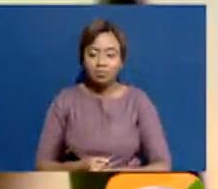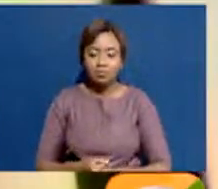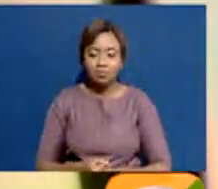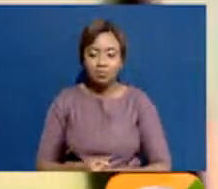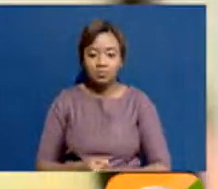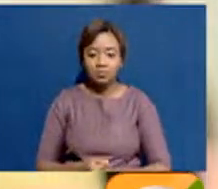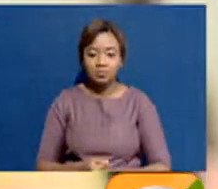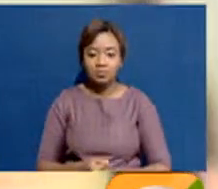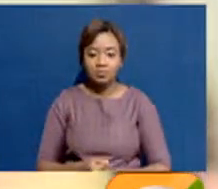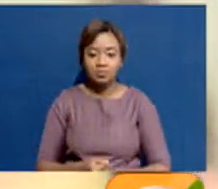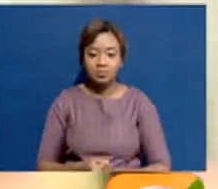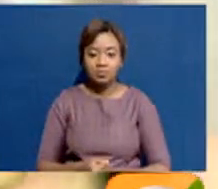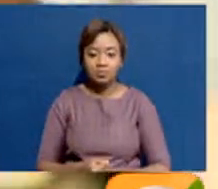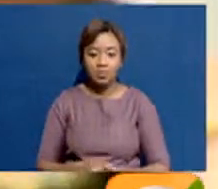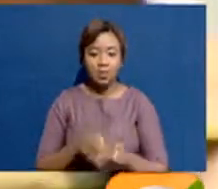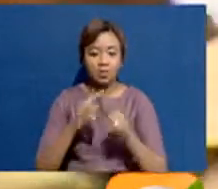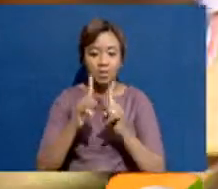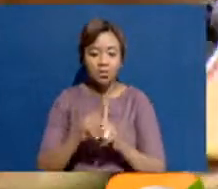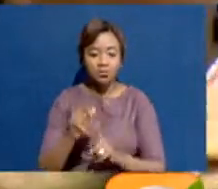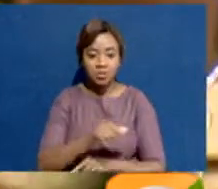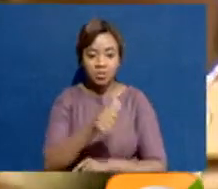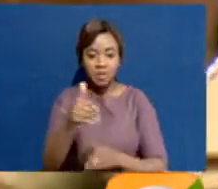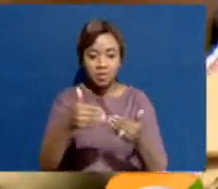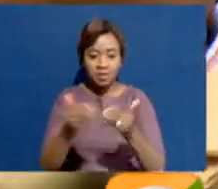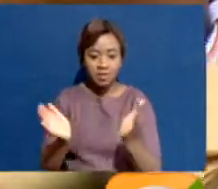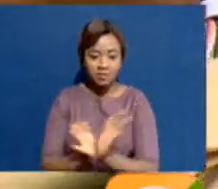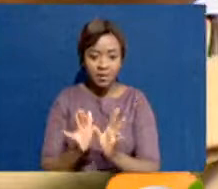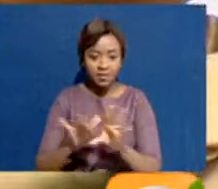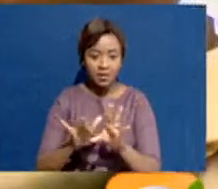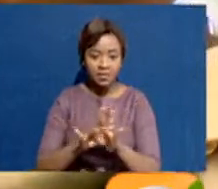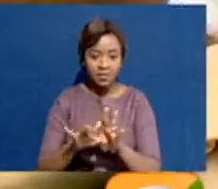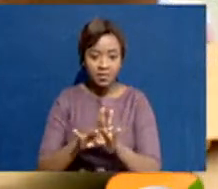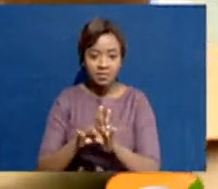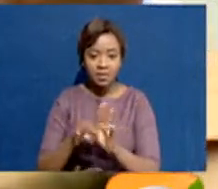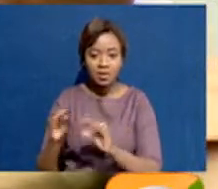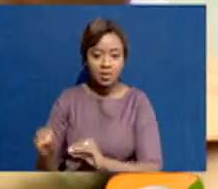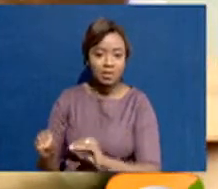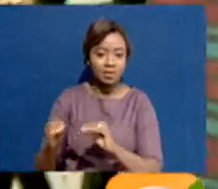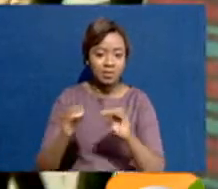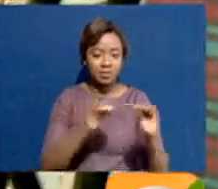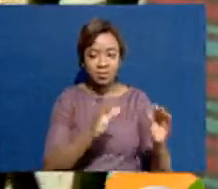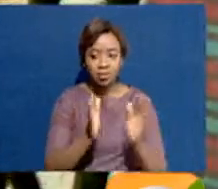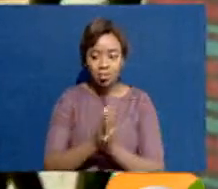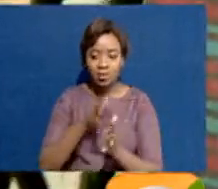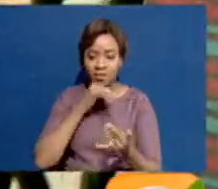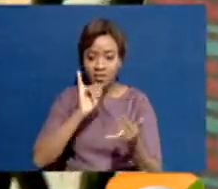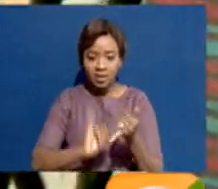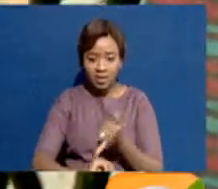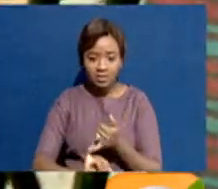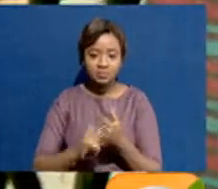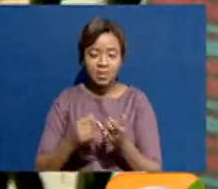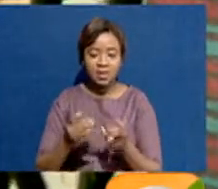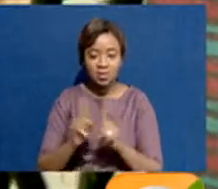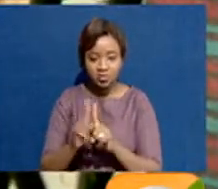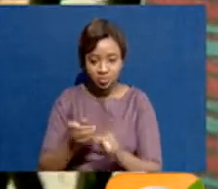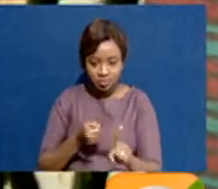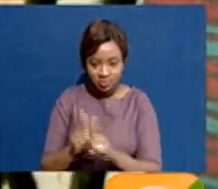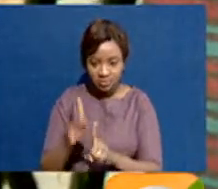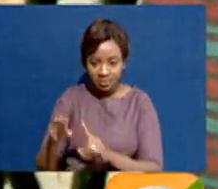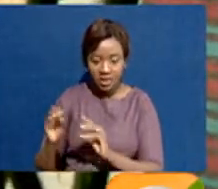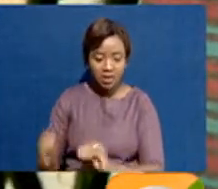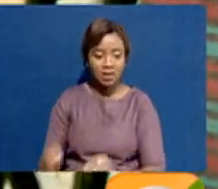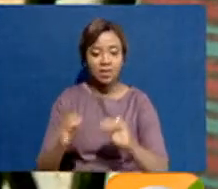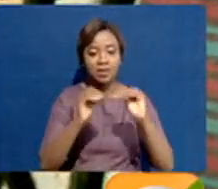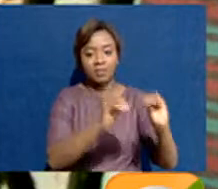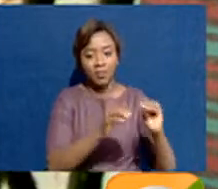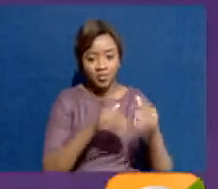Samuel says, while the rest of the family left the church, his sister and her husband, Mary and Smith, stayed on, strictly following the church's